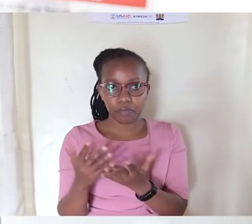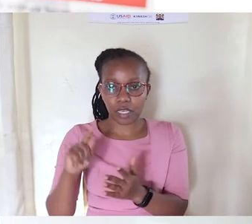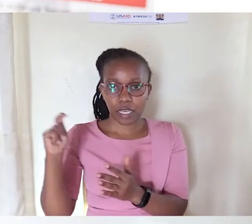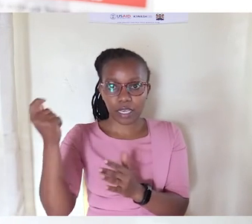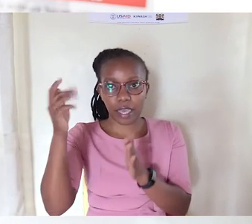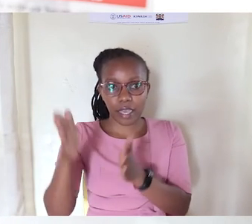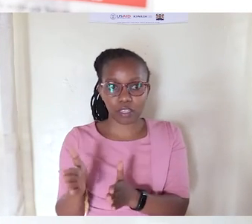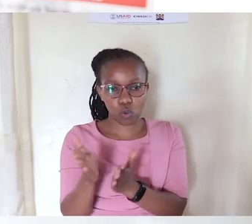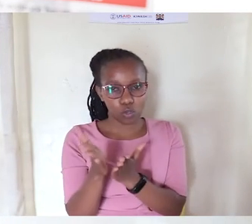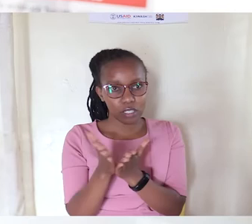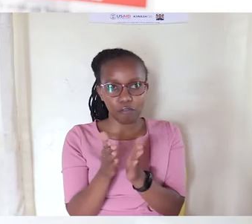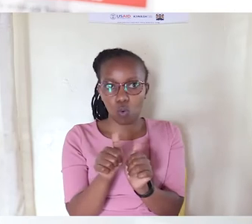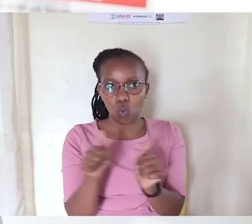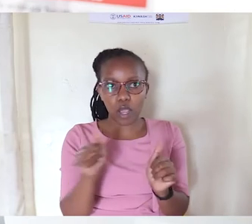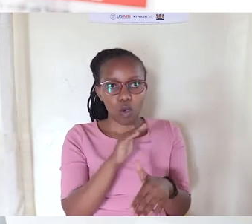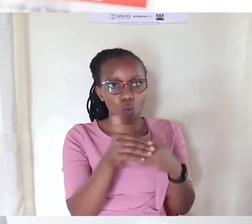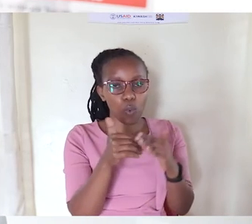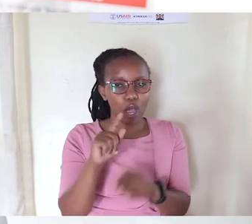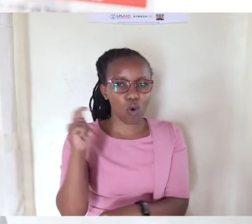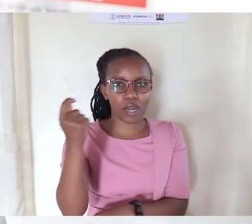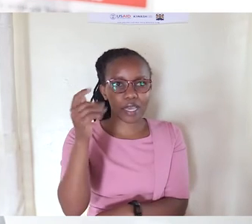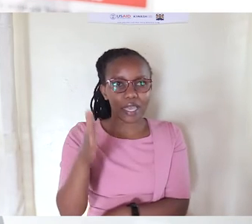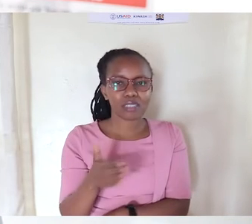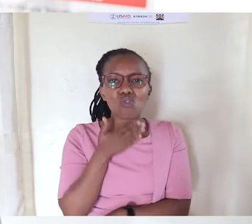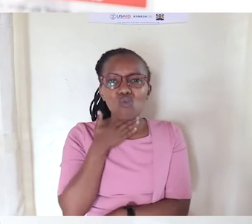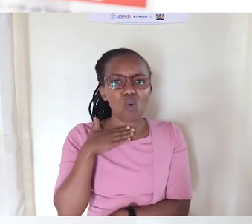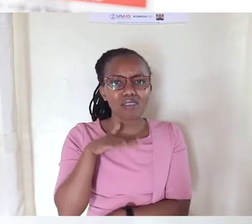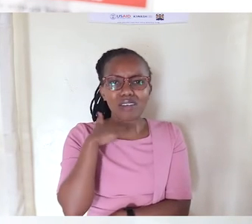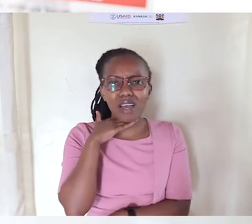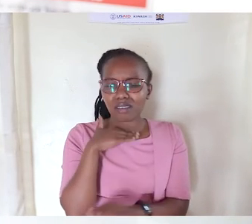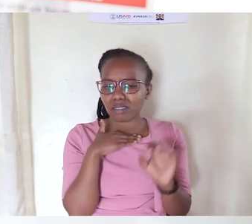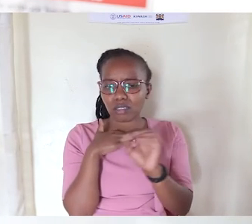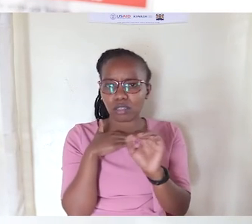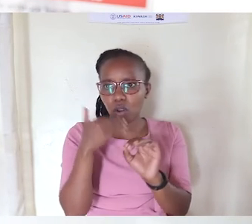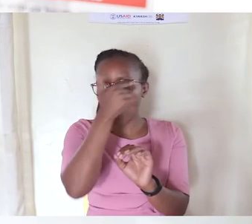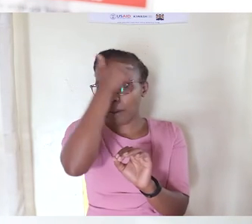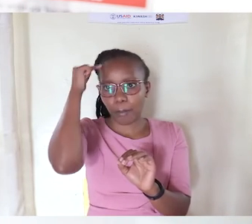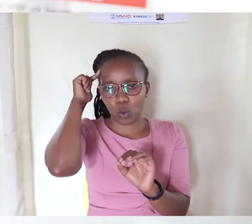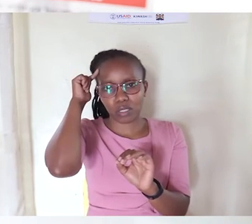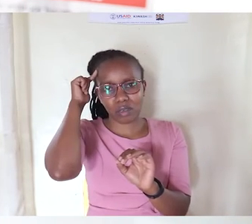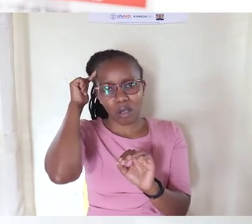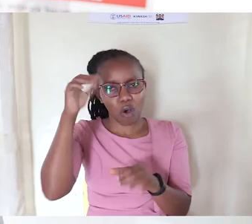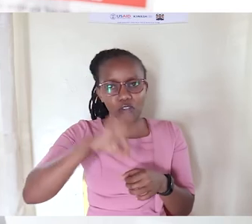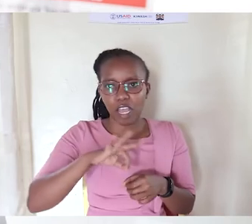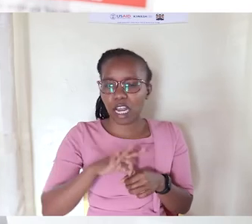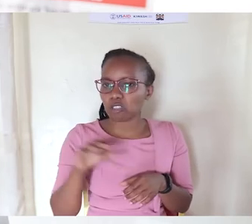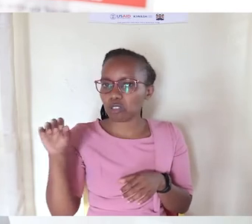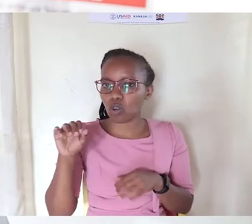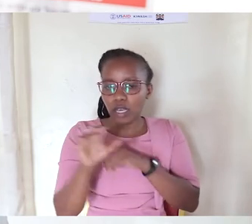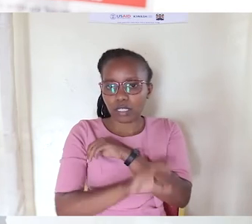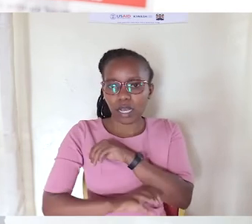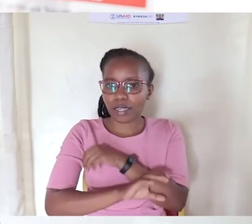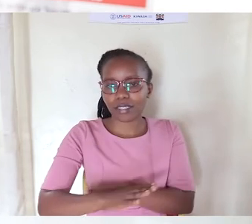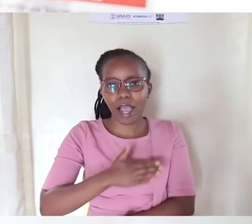served well this time round. We are all Kenyans. We don't want to die because of election. We have children in this country, and this is our country.